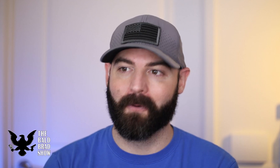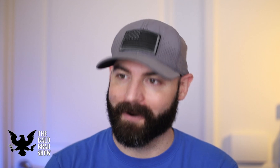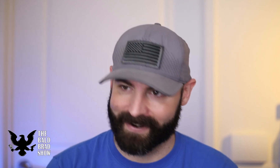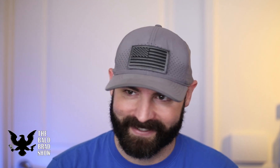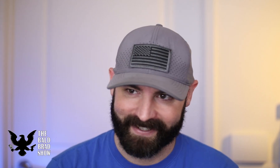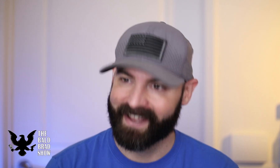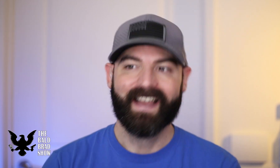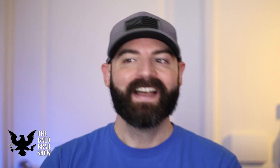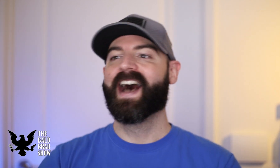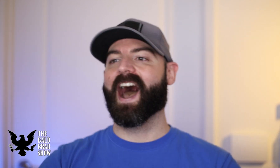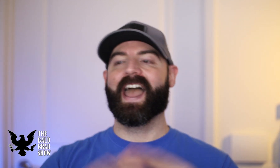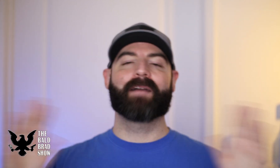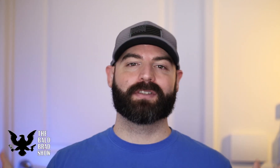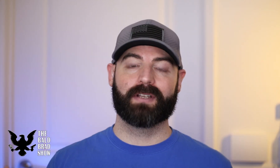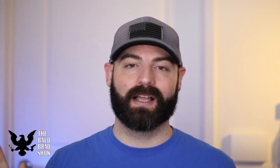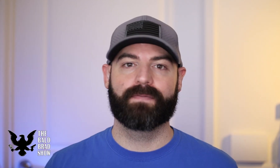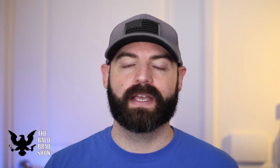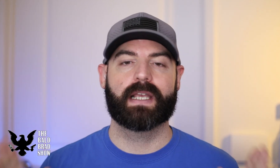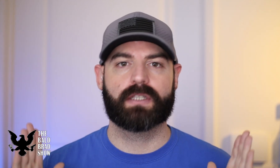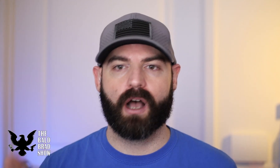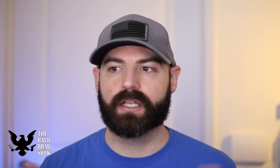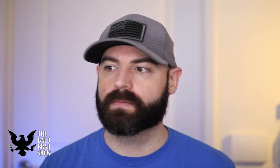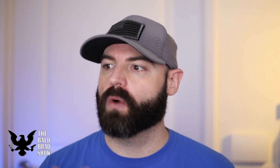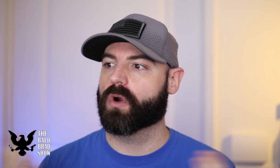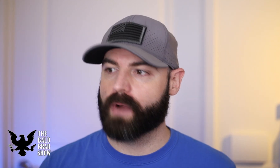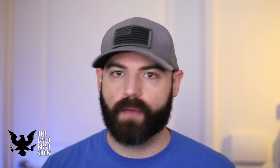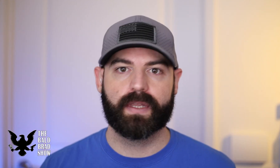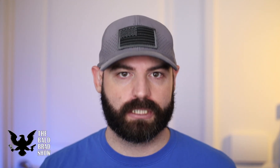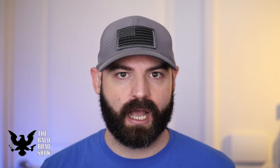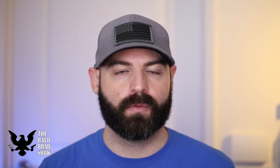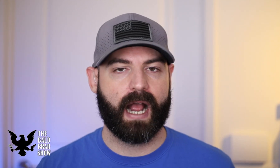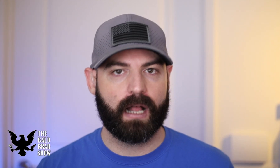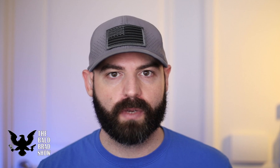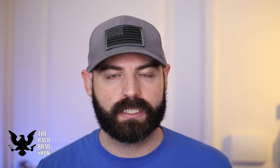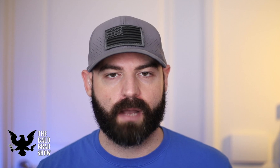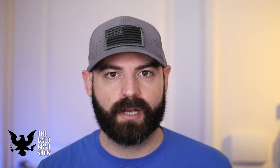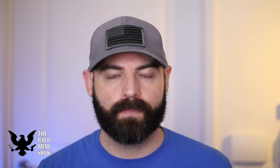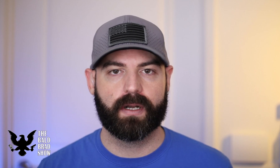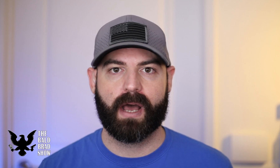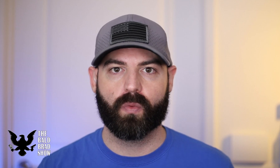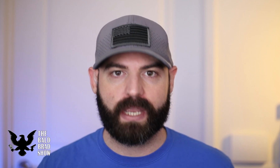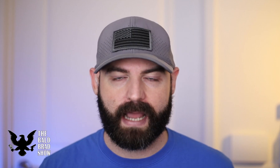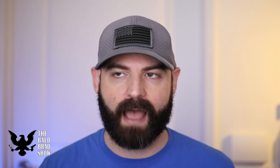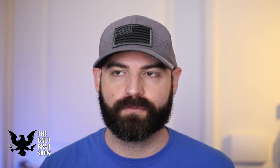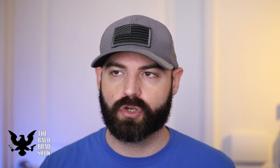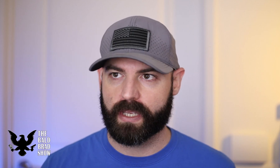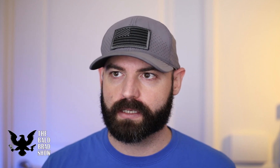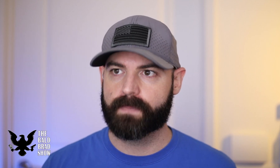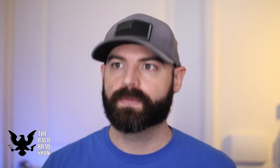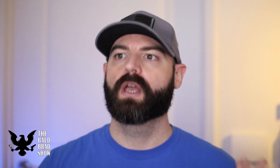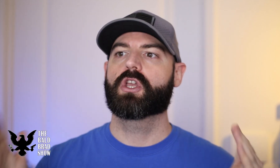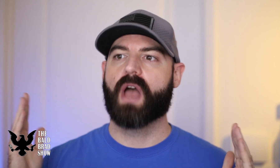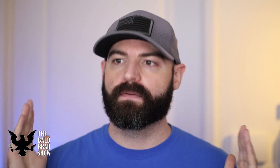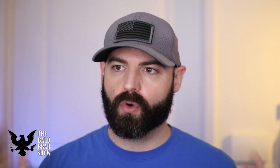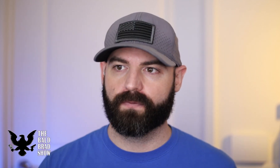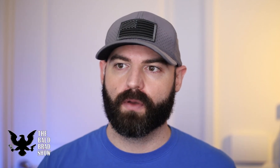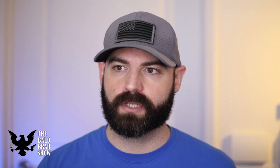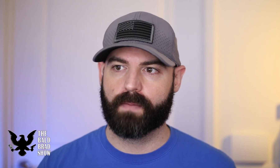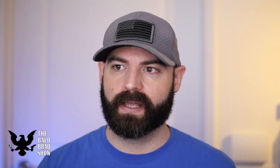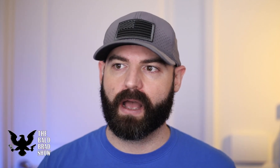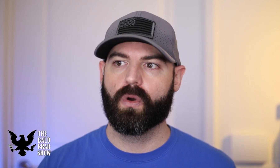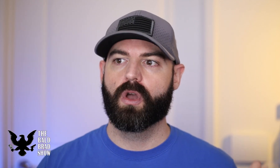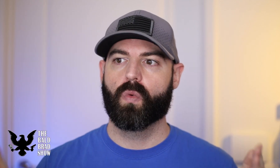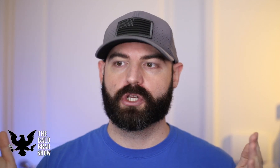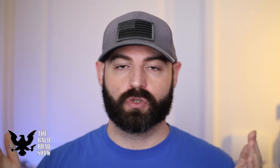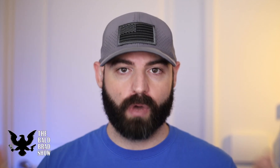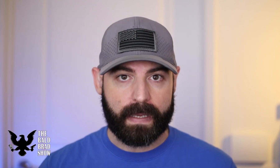been warned. I absolutely love this. It's awesome that we're around this time where Halloween's coming up in about a week and a half, 2 weeks. You have horror films